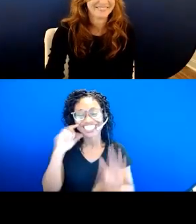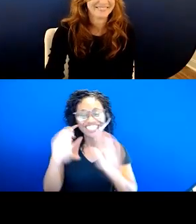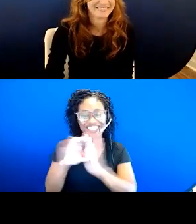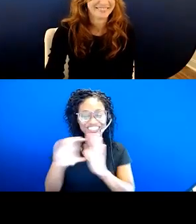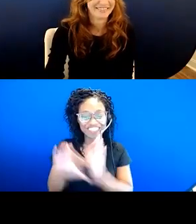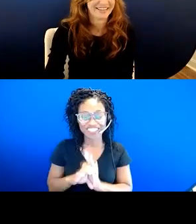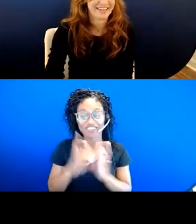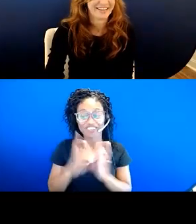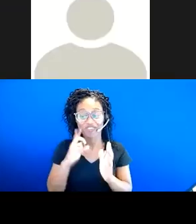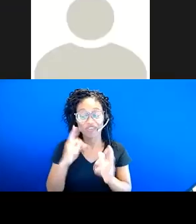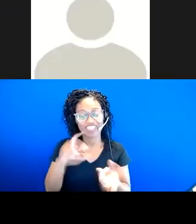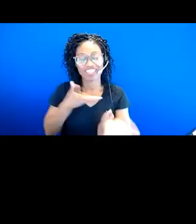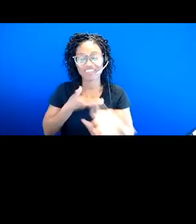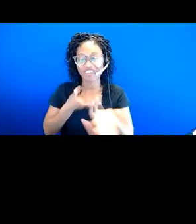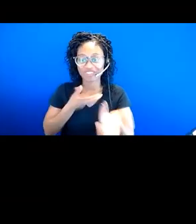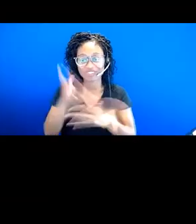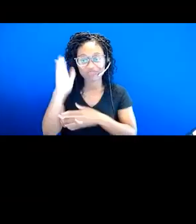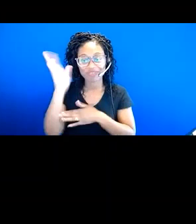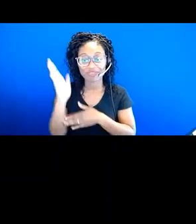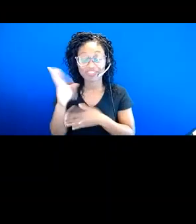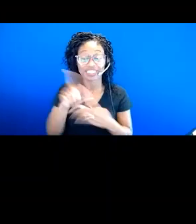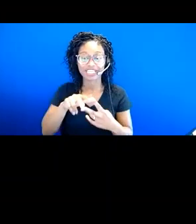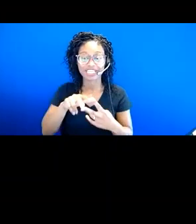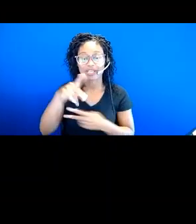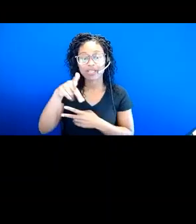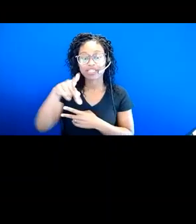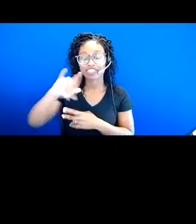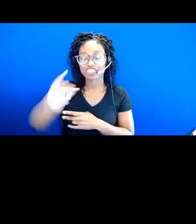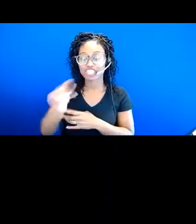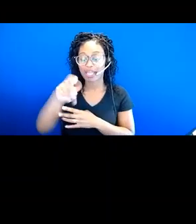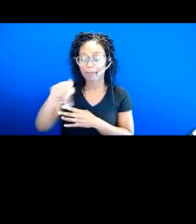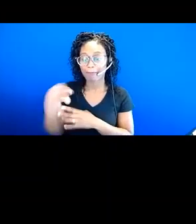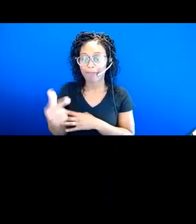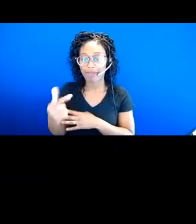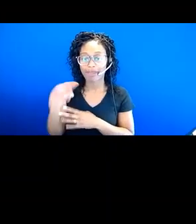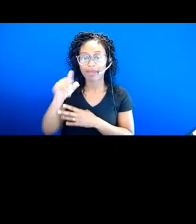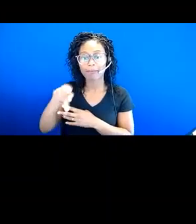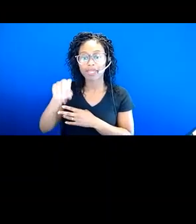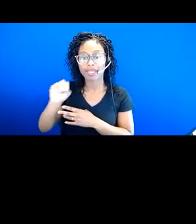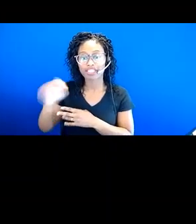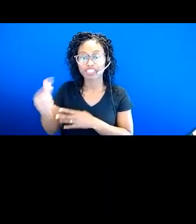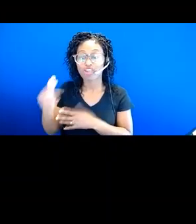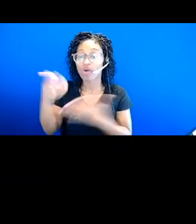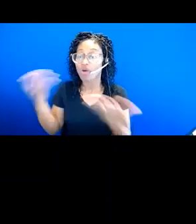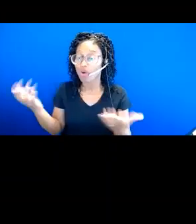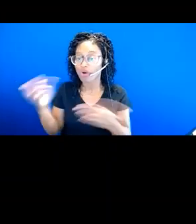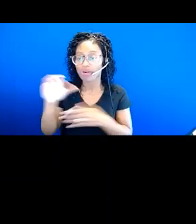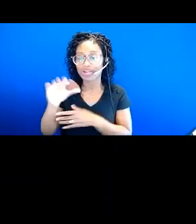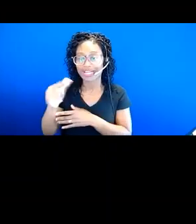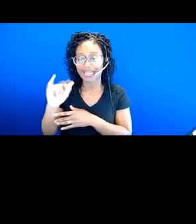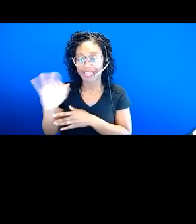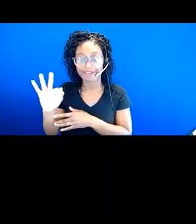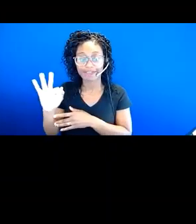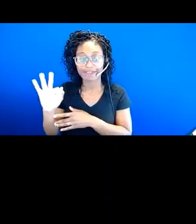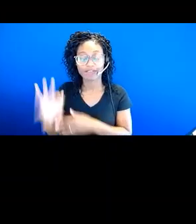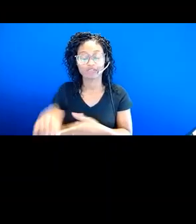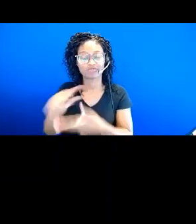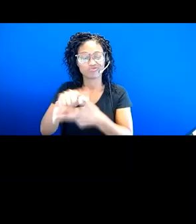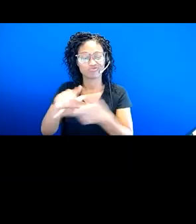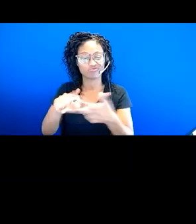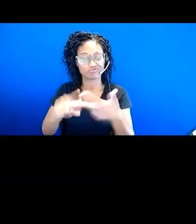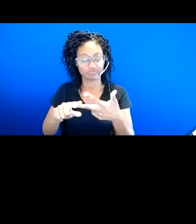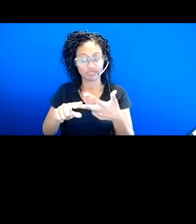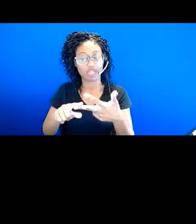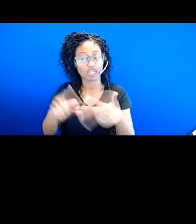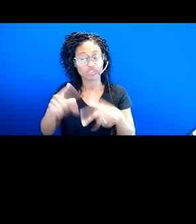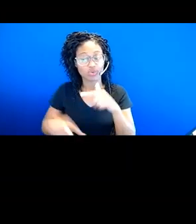presentations are either JPEG, PNG, or GIF. Those are the three image formats. You can't load